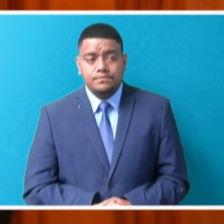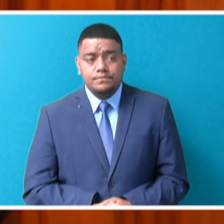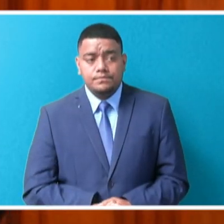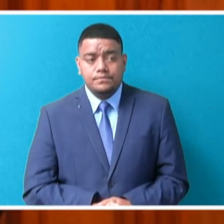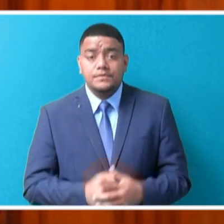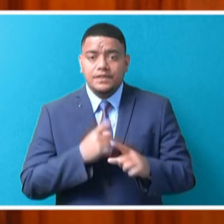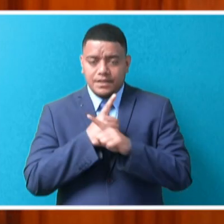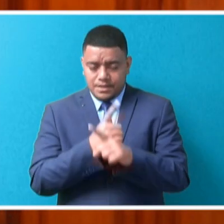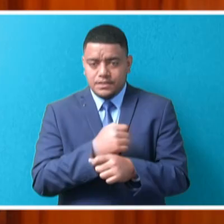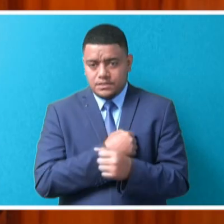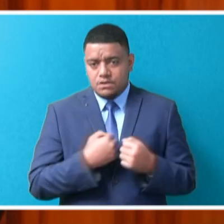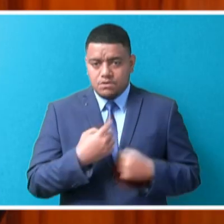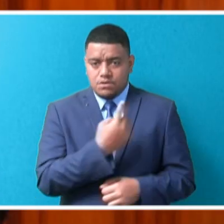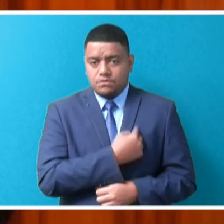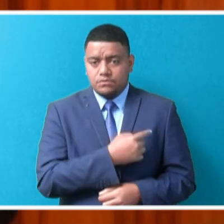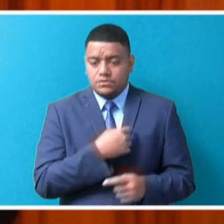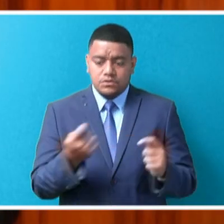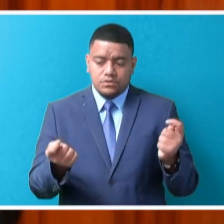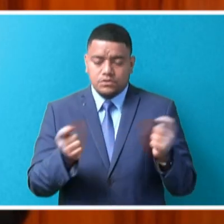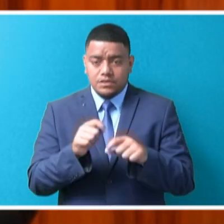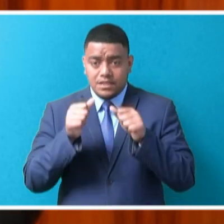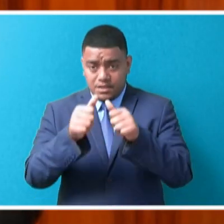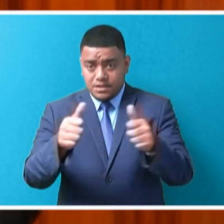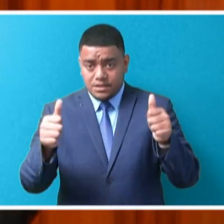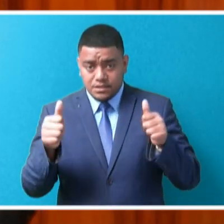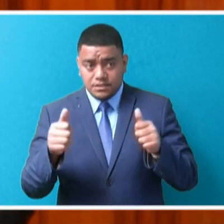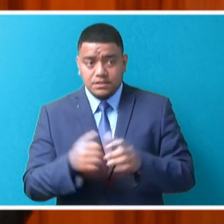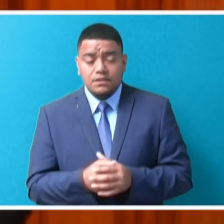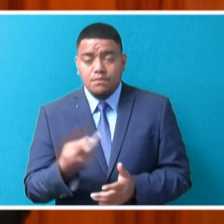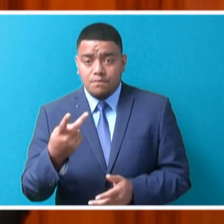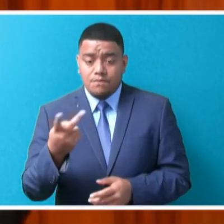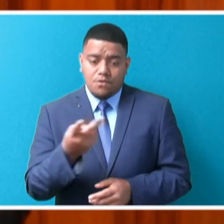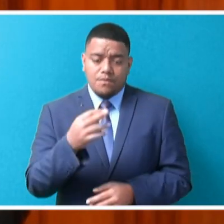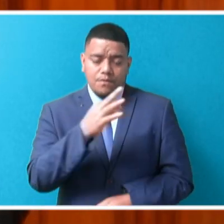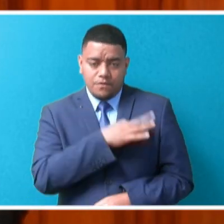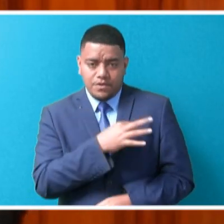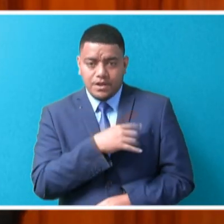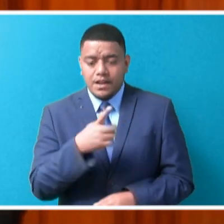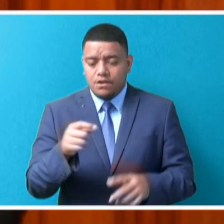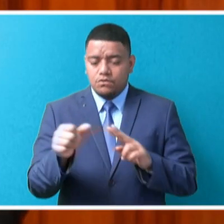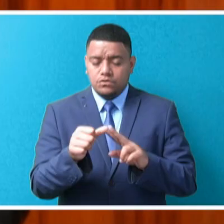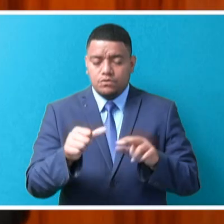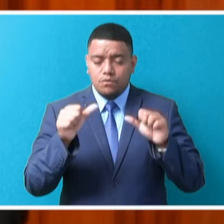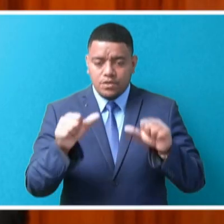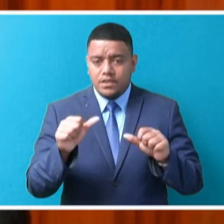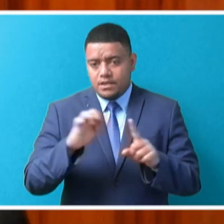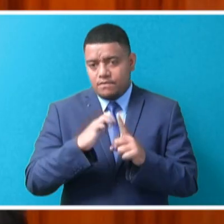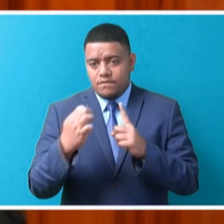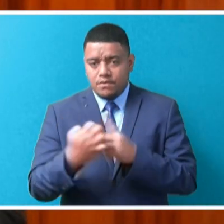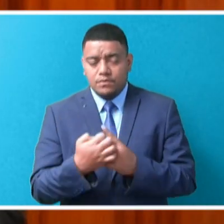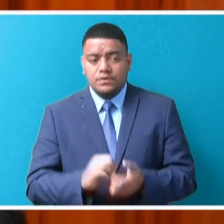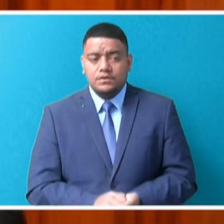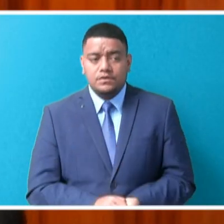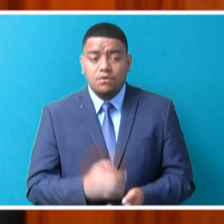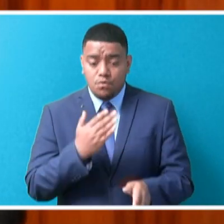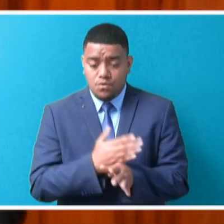guides our commitment to transforming Fiji's aquaculture sector into a profitable, sustainable, and environmentally friendly activity. Work is